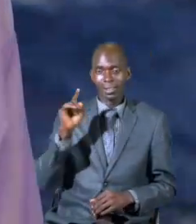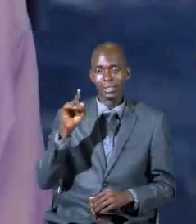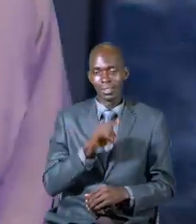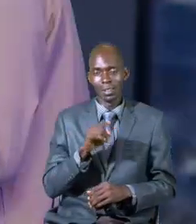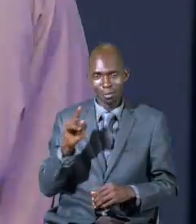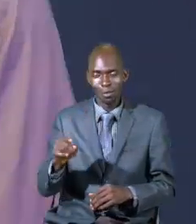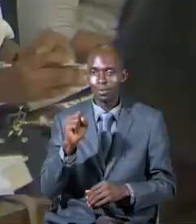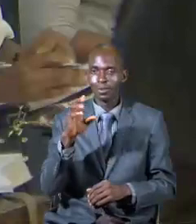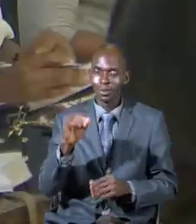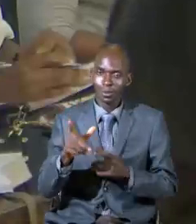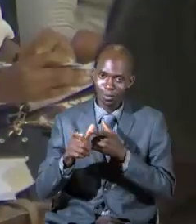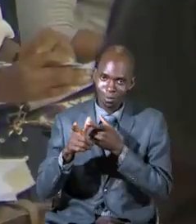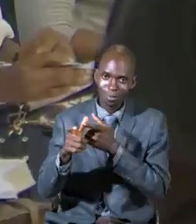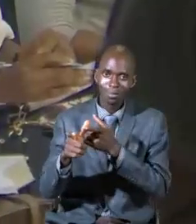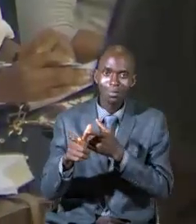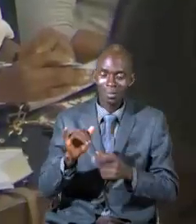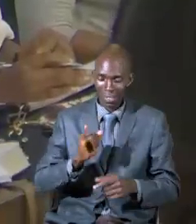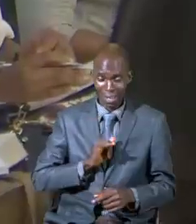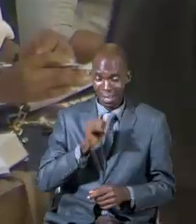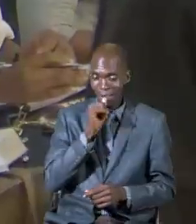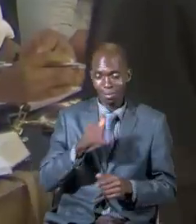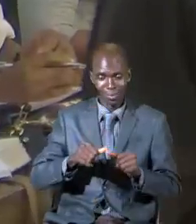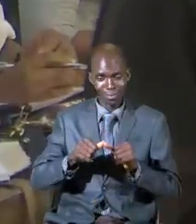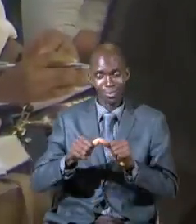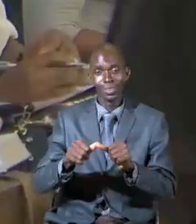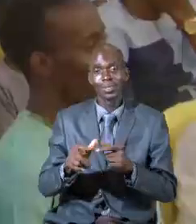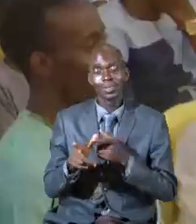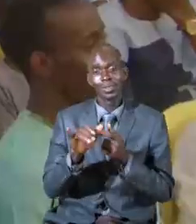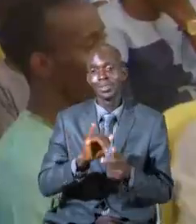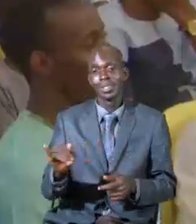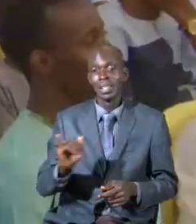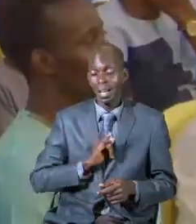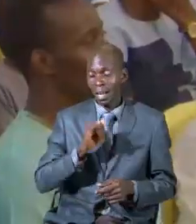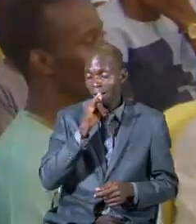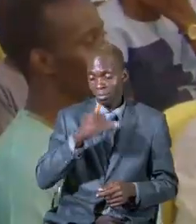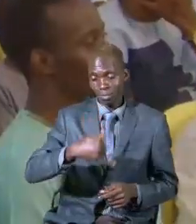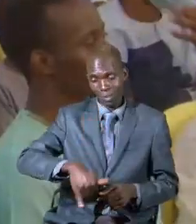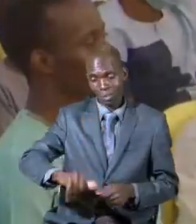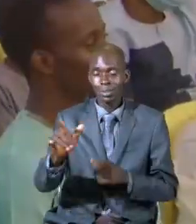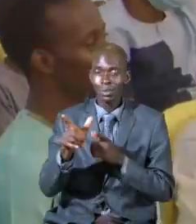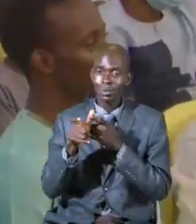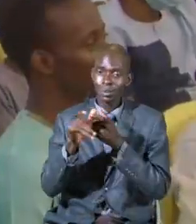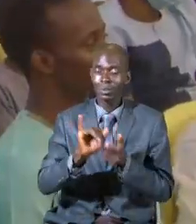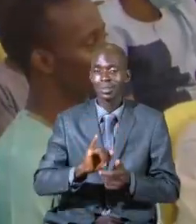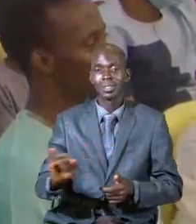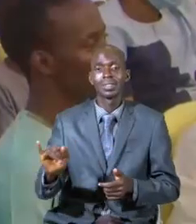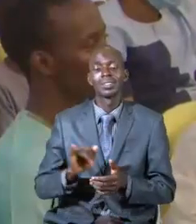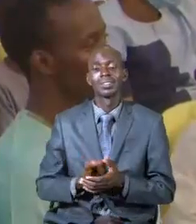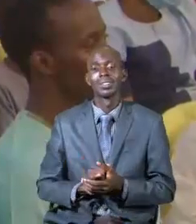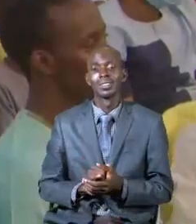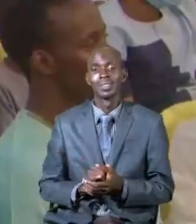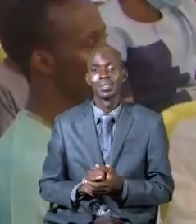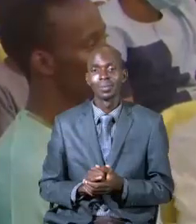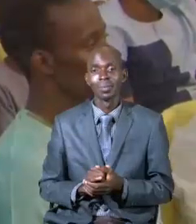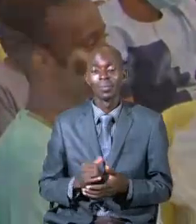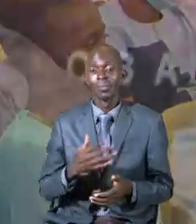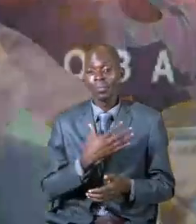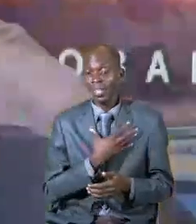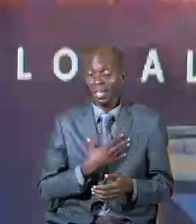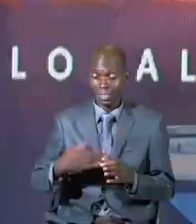running. I said, I am still running. And if I, look up